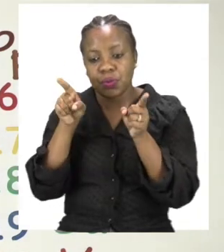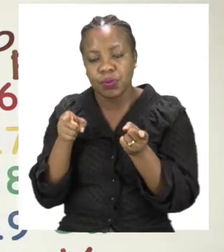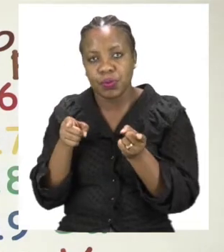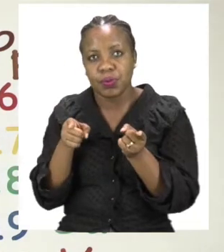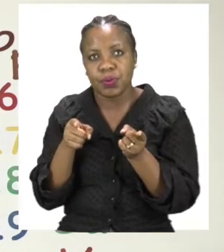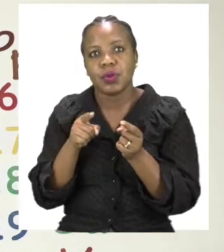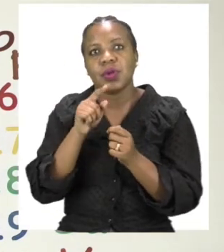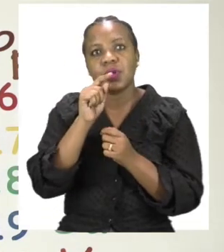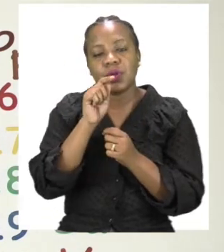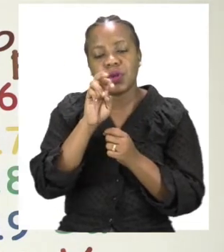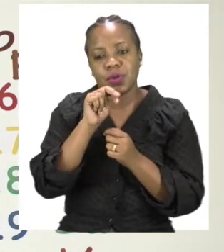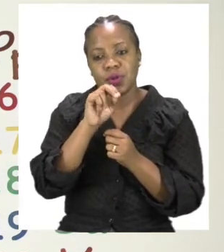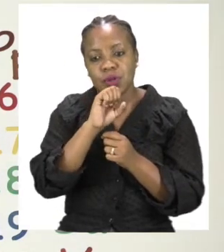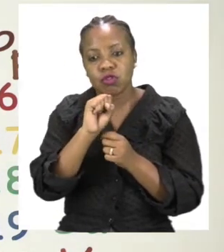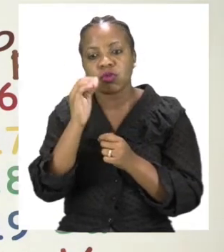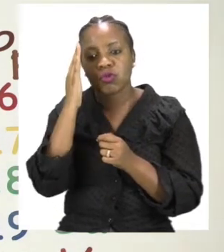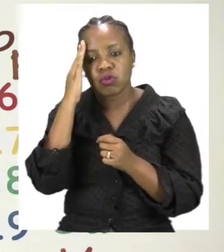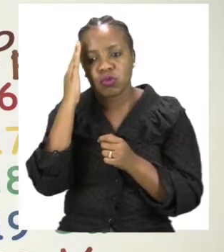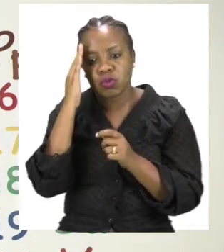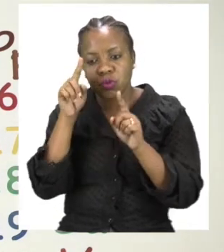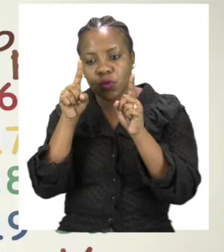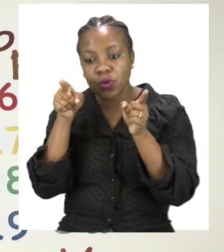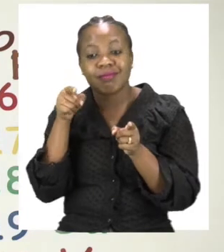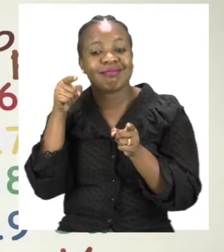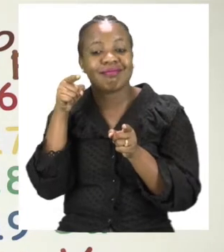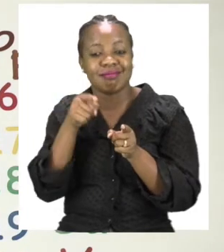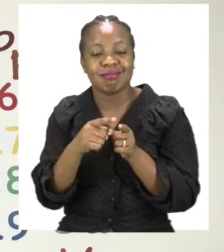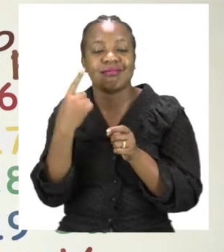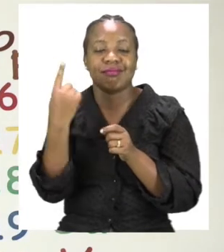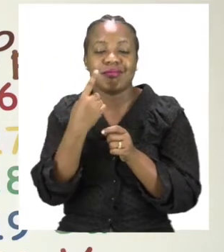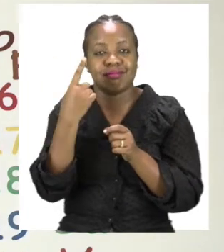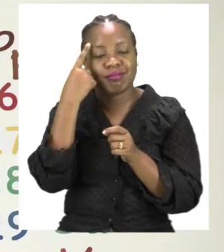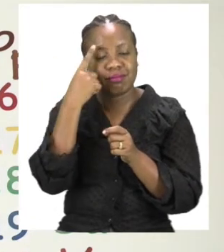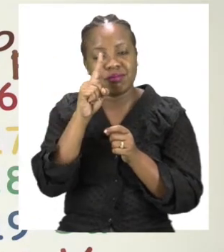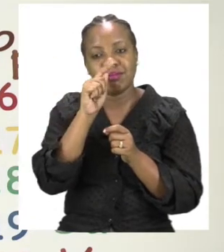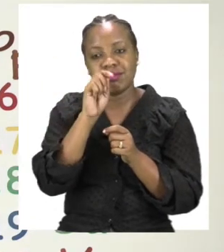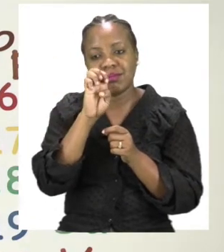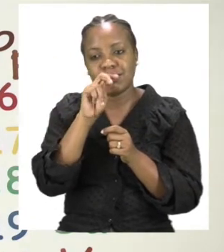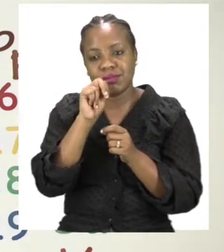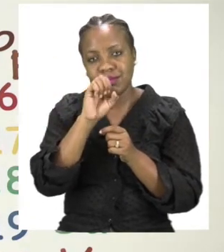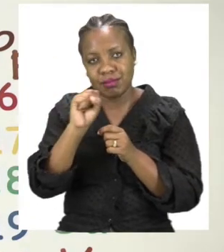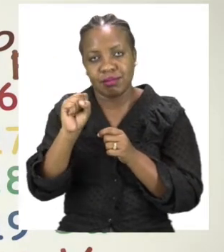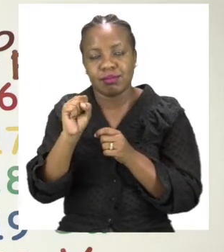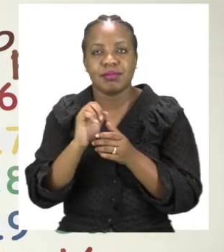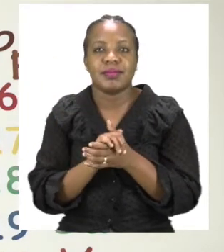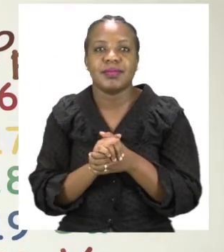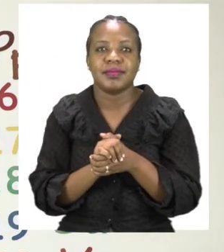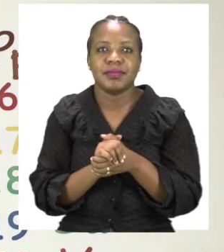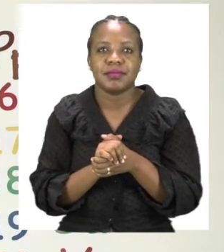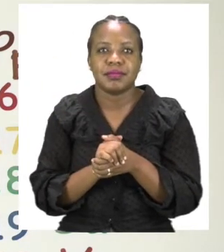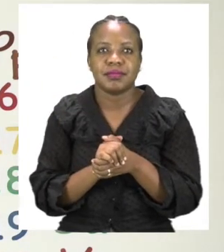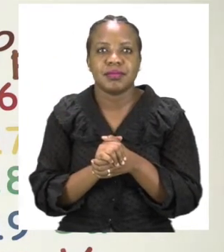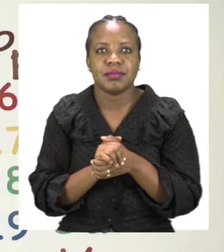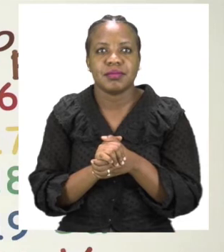tens and nothing else. So we removed the hundreds. Now we need to deal with the tens. In this case,